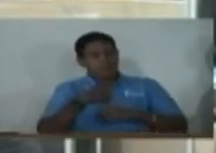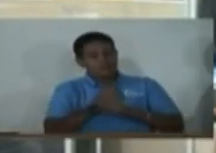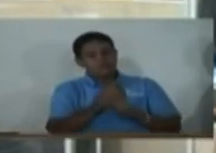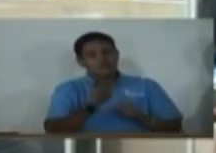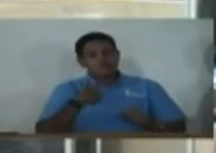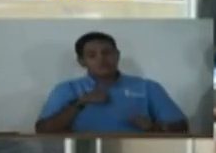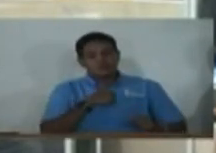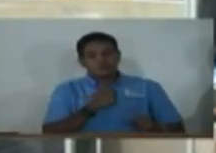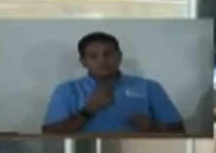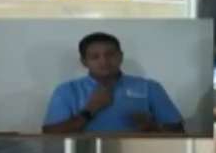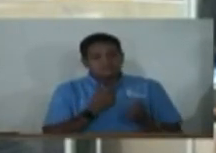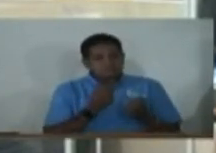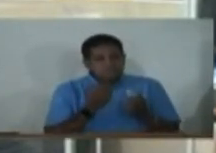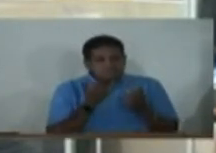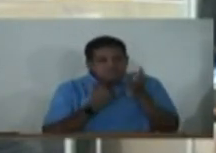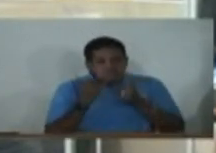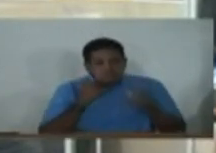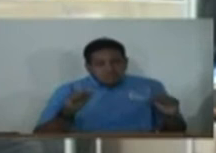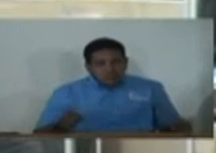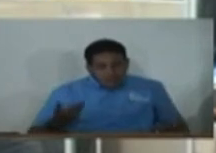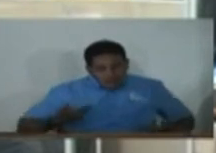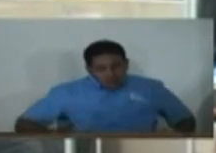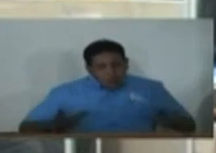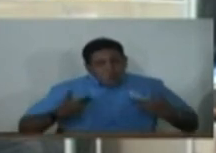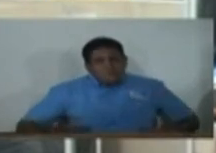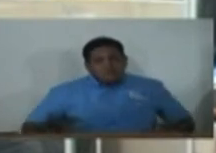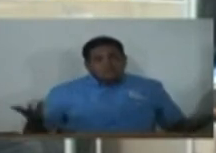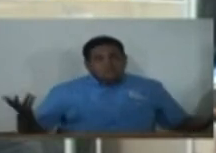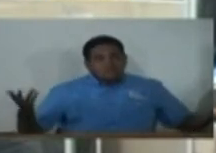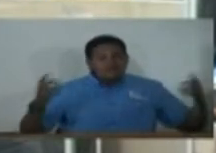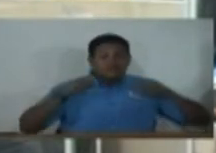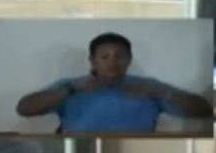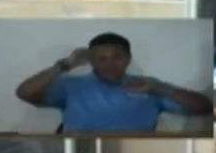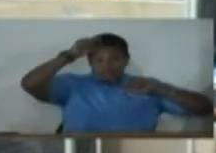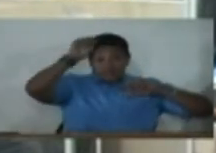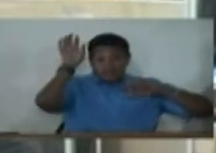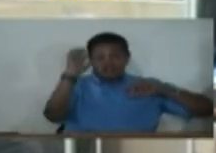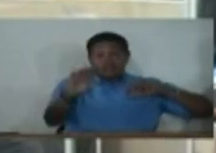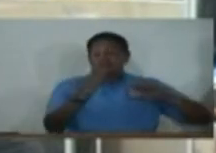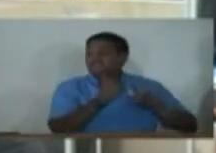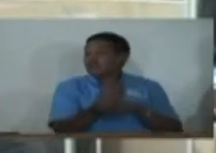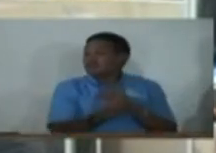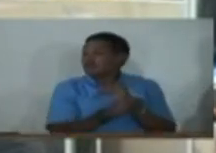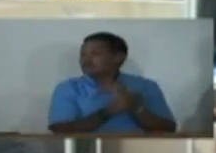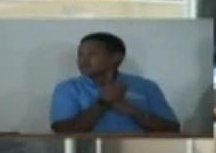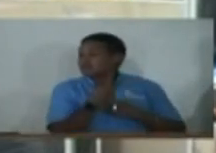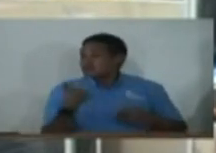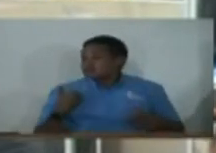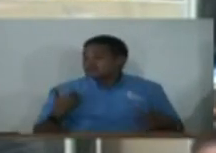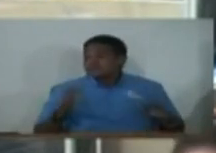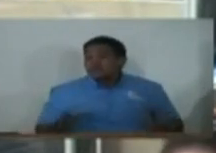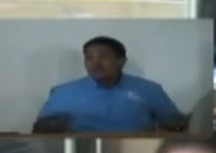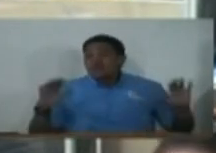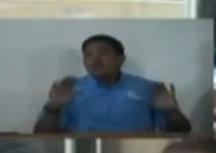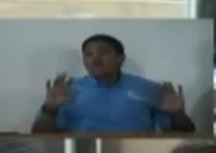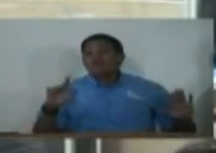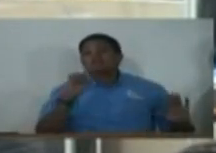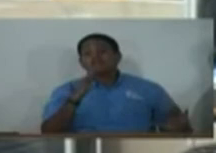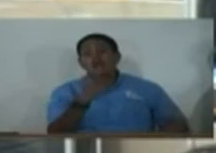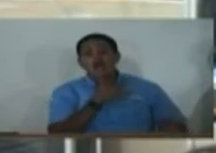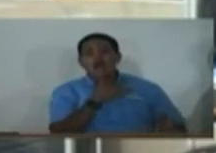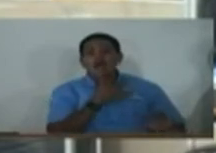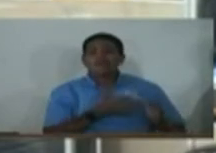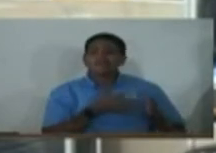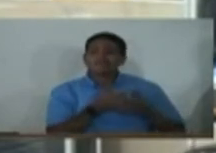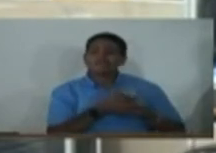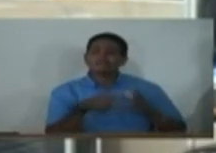fallible. But, Madam Speaker, members, colleagues, the heart of this